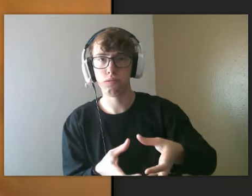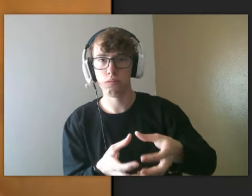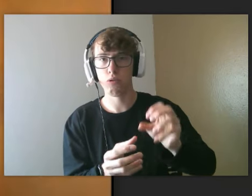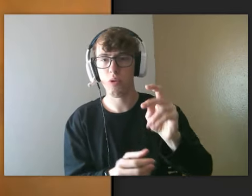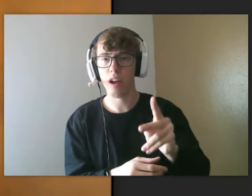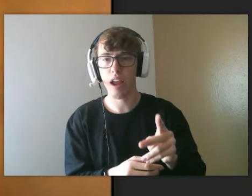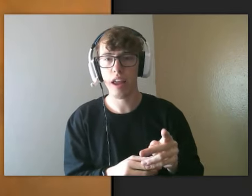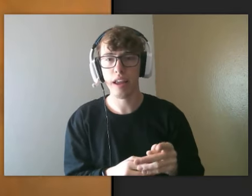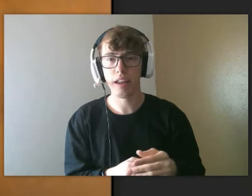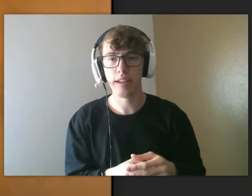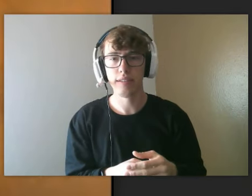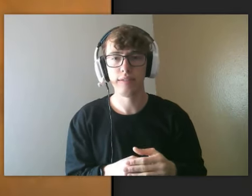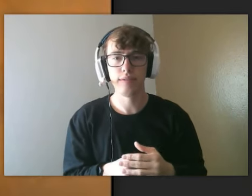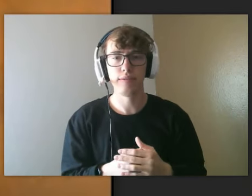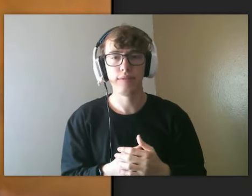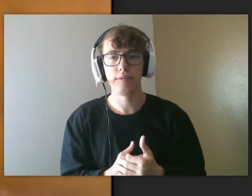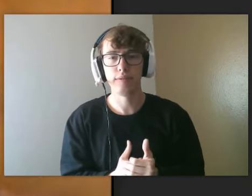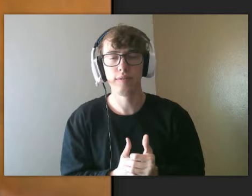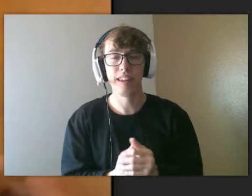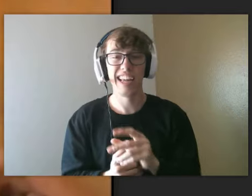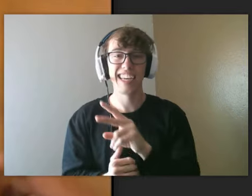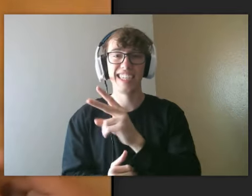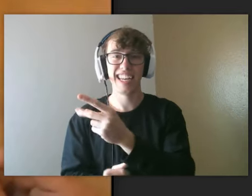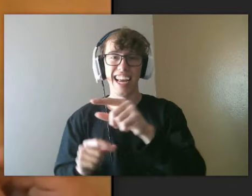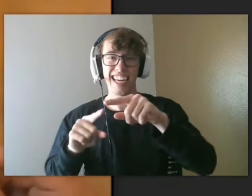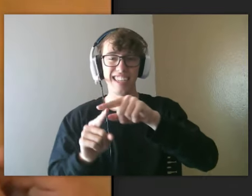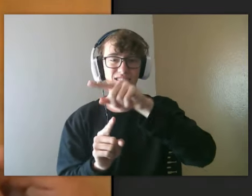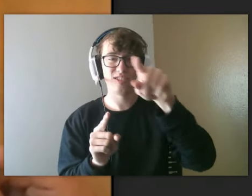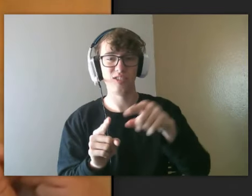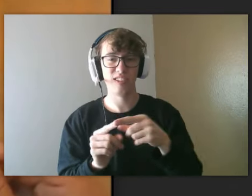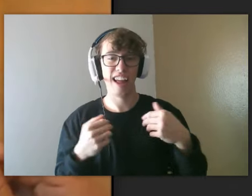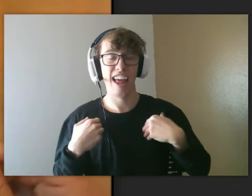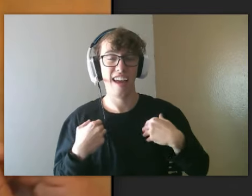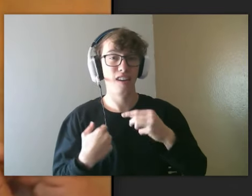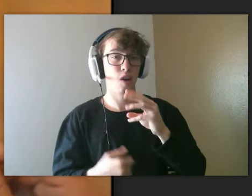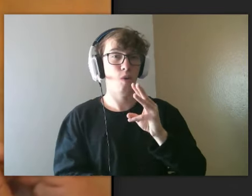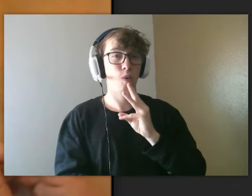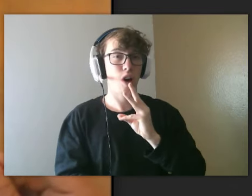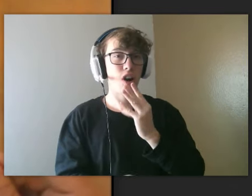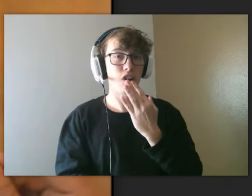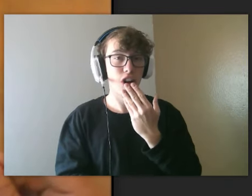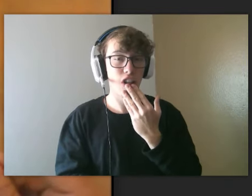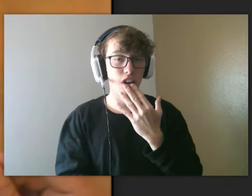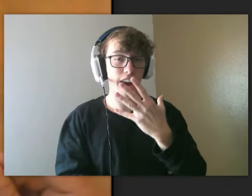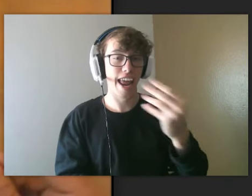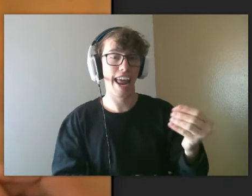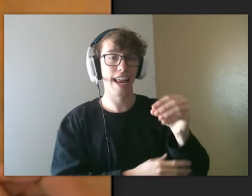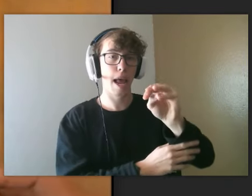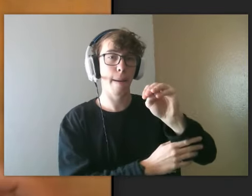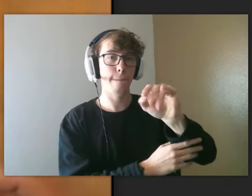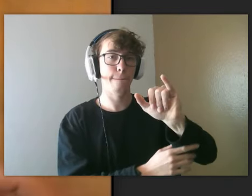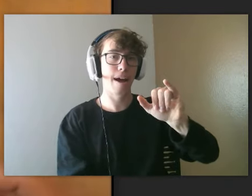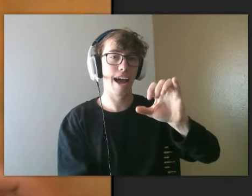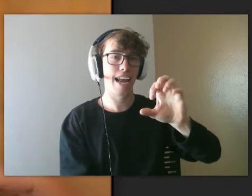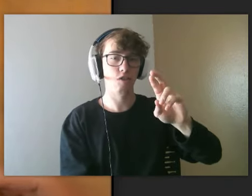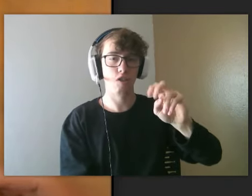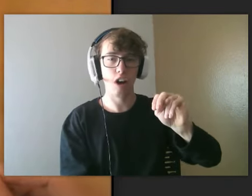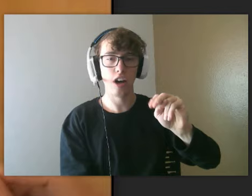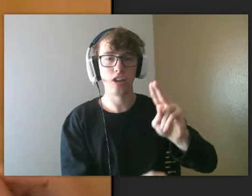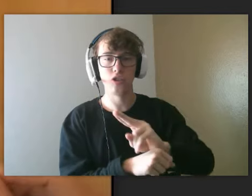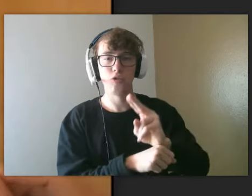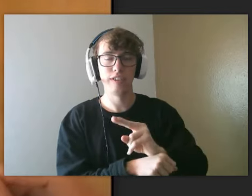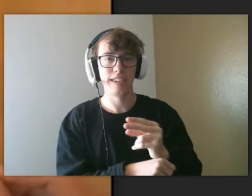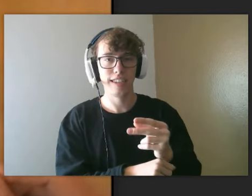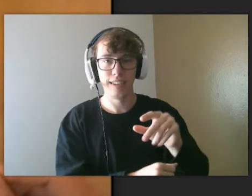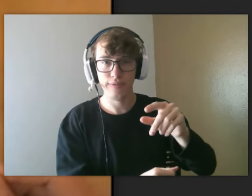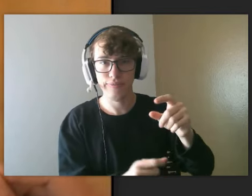your midtones. The second one is going to be a combination of watercolor and micron using hatching and